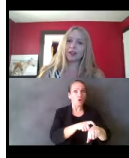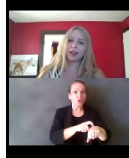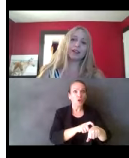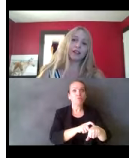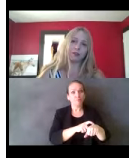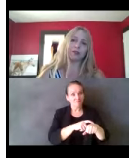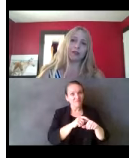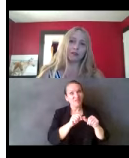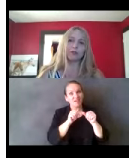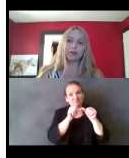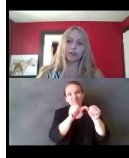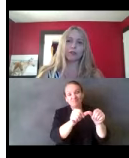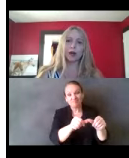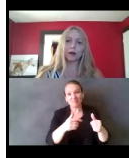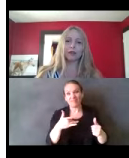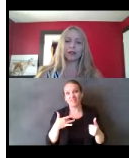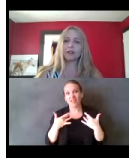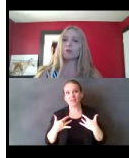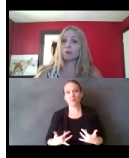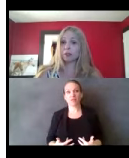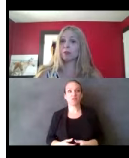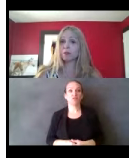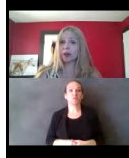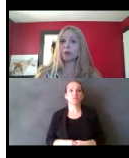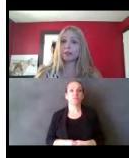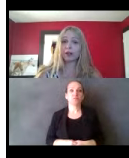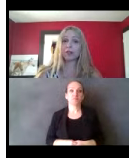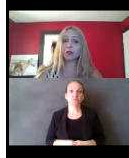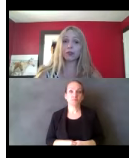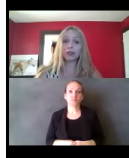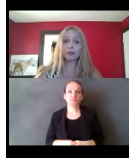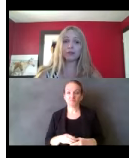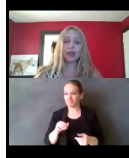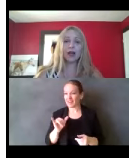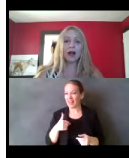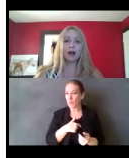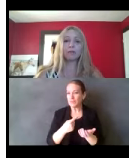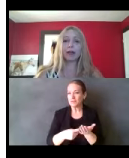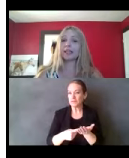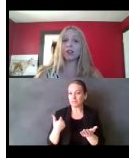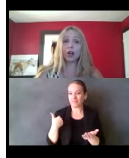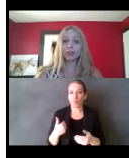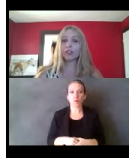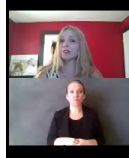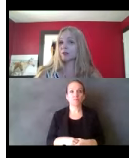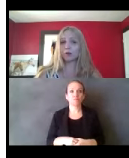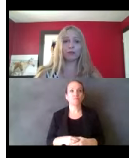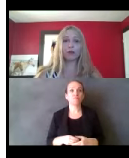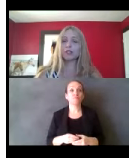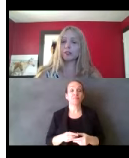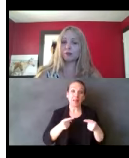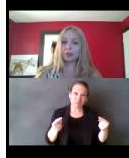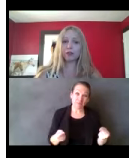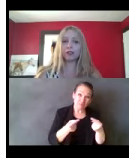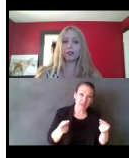Challenges that can lead to a sense of depression as well, and some of those symptoms that we discussed earlier. Pain and long illness sort of